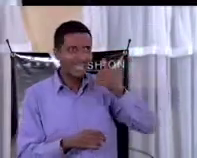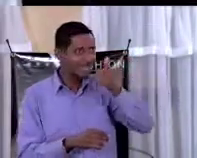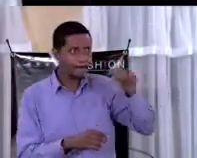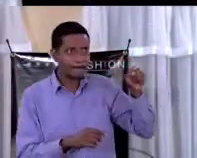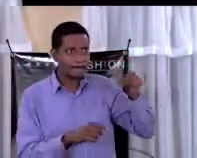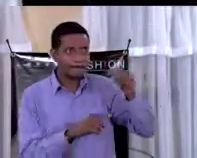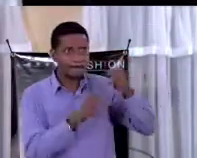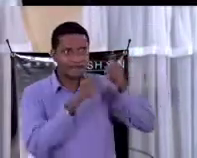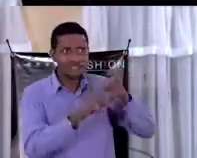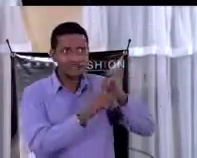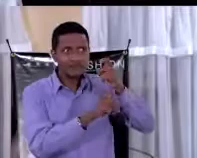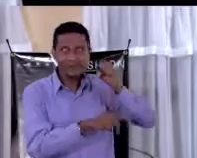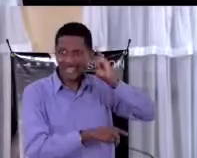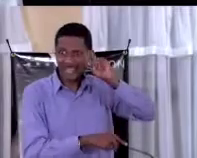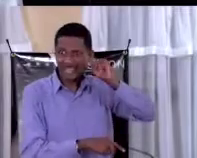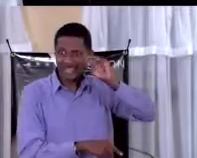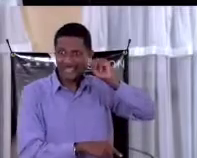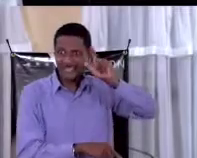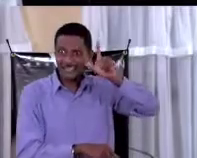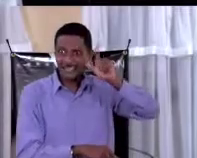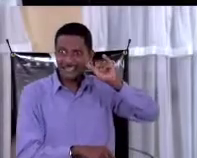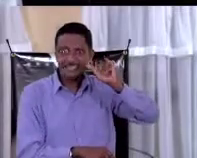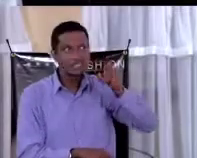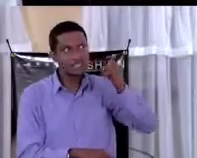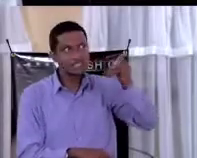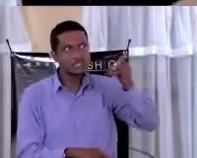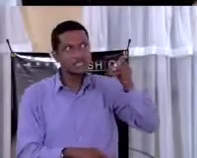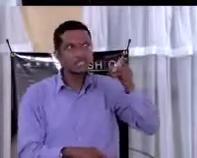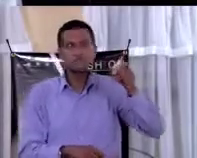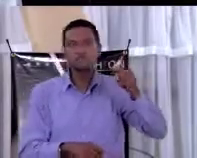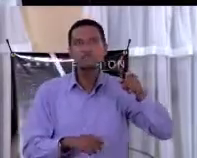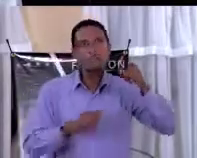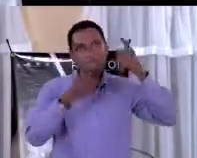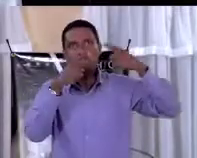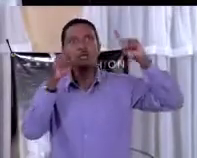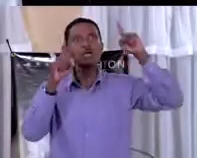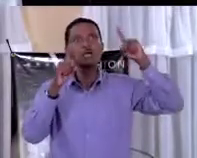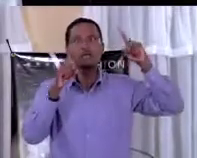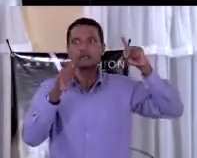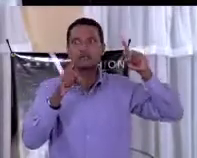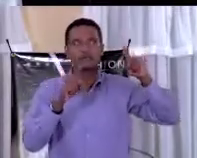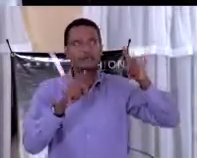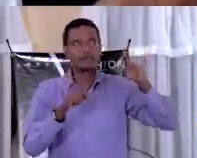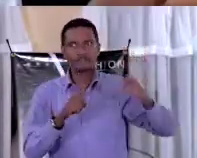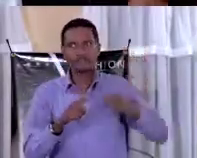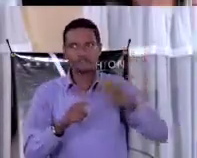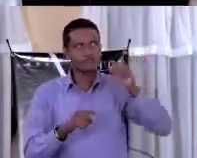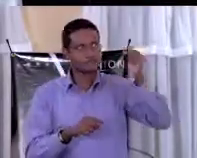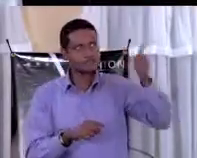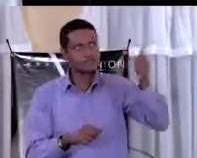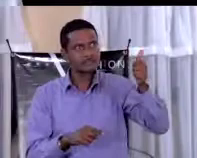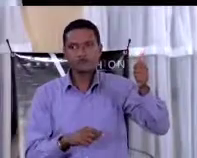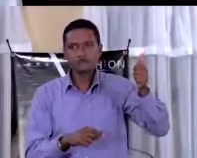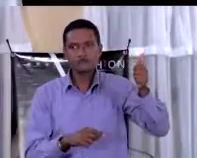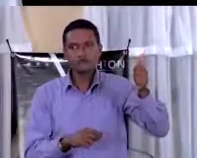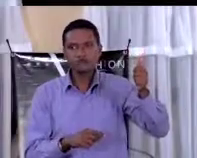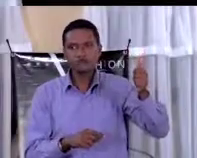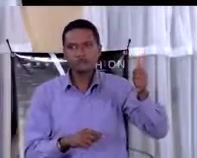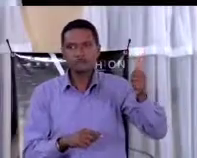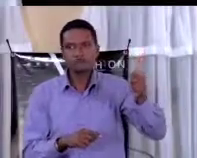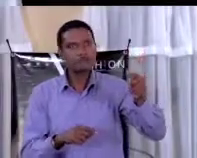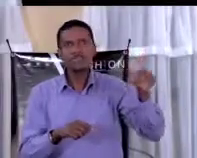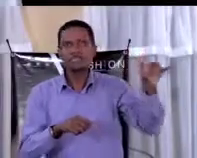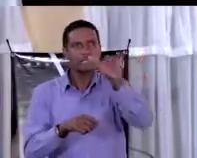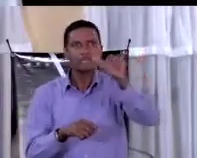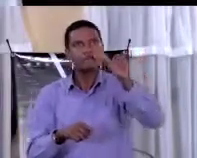the fashion industry is established in France, and then England came in, the British designers. Then the Italian designers came in the 80s,